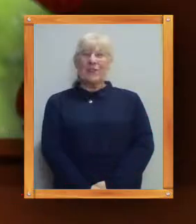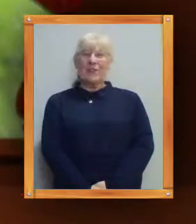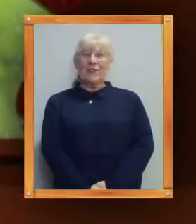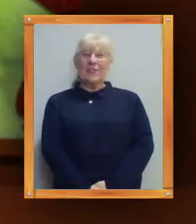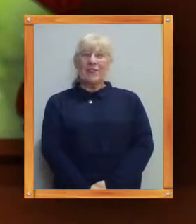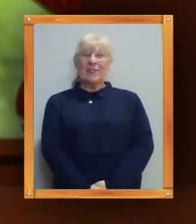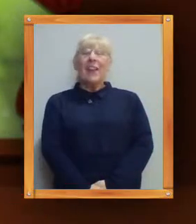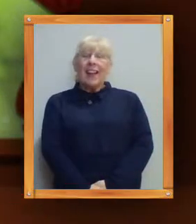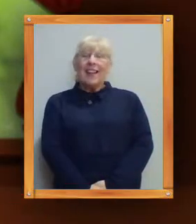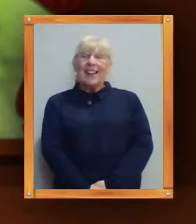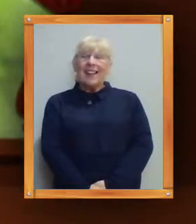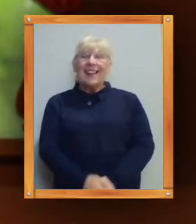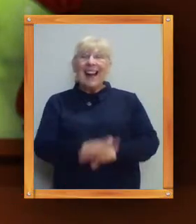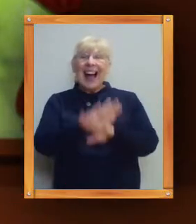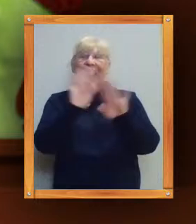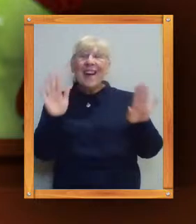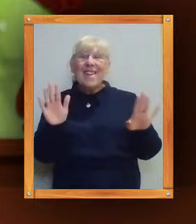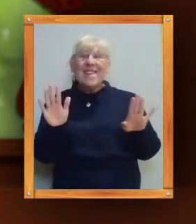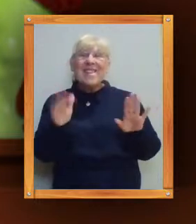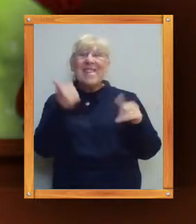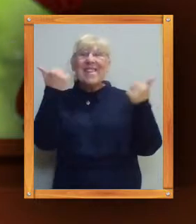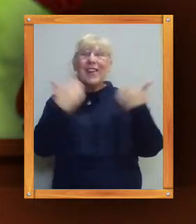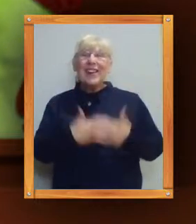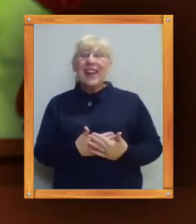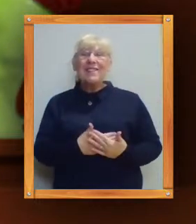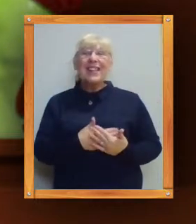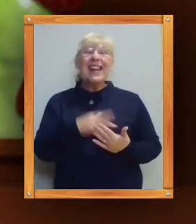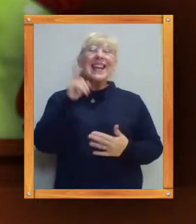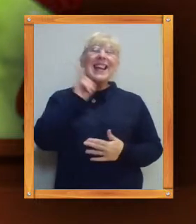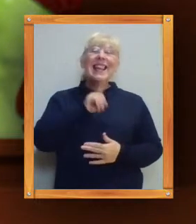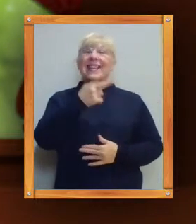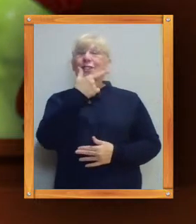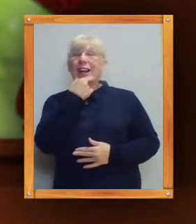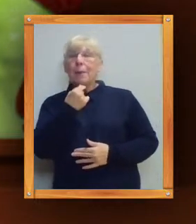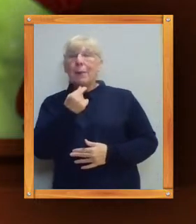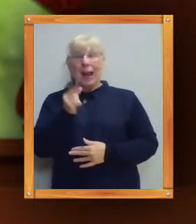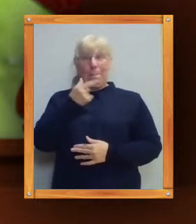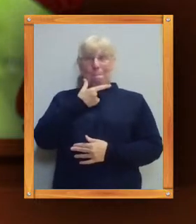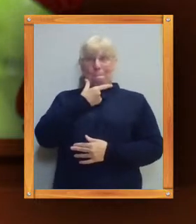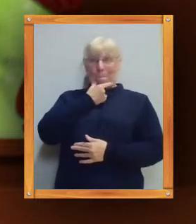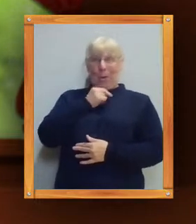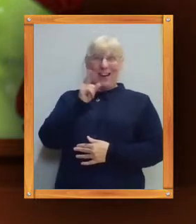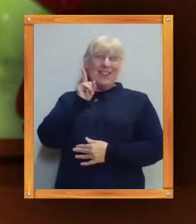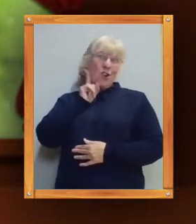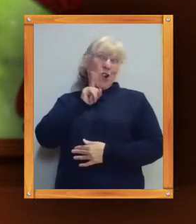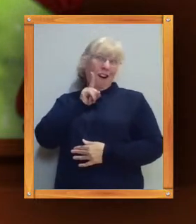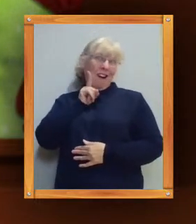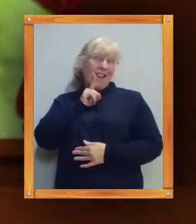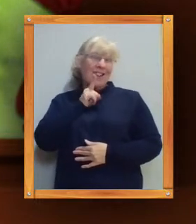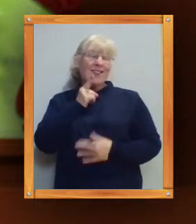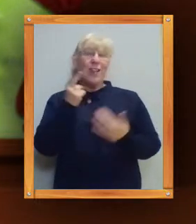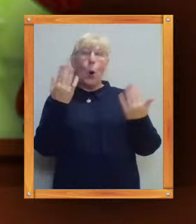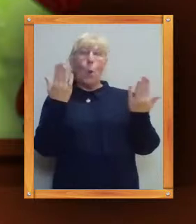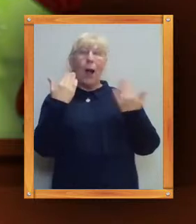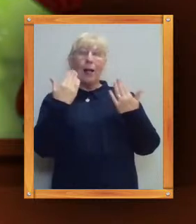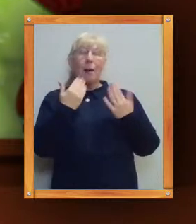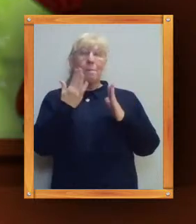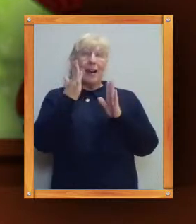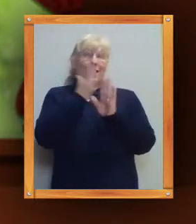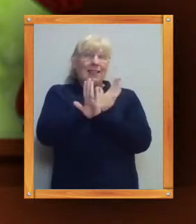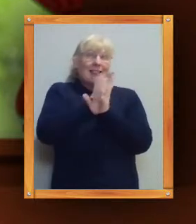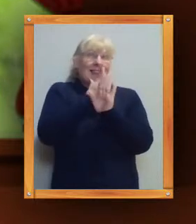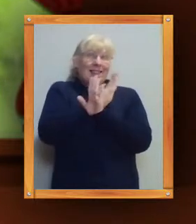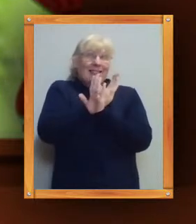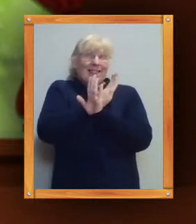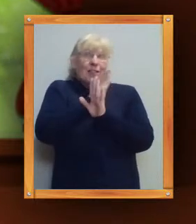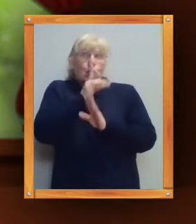Hello, good evening, ladies and gentlemen, boys and girls. Welcome along to my secret grotto behind the Christmas tree here in Moores Lane